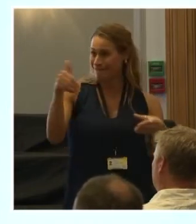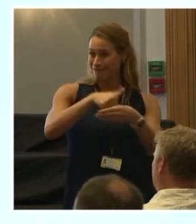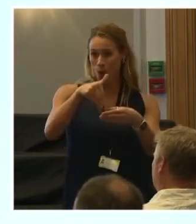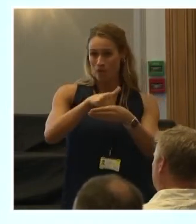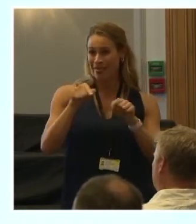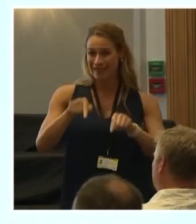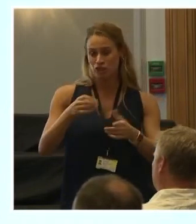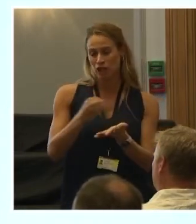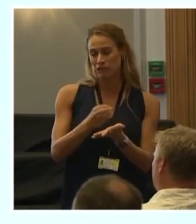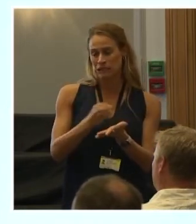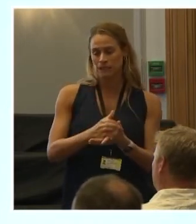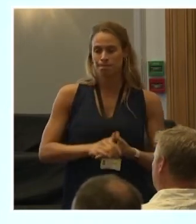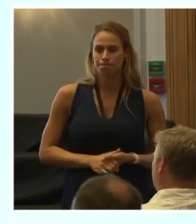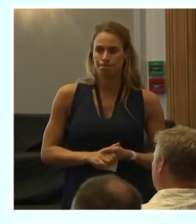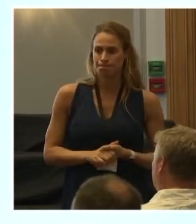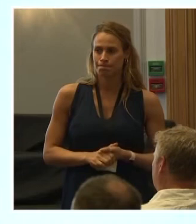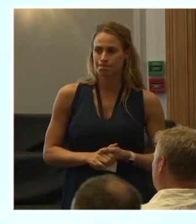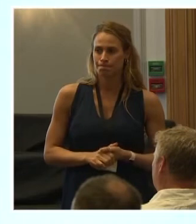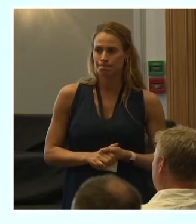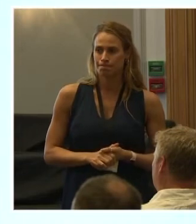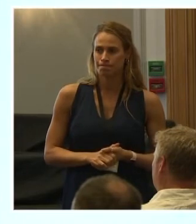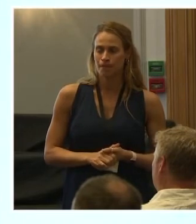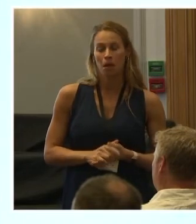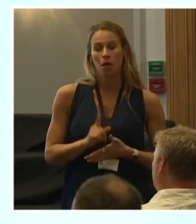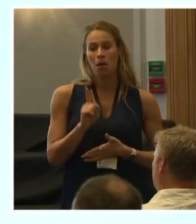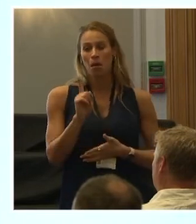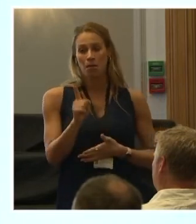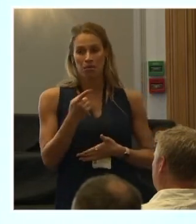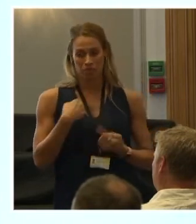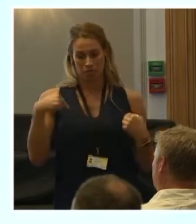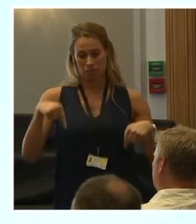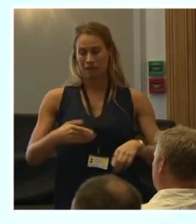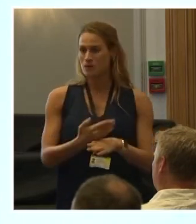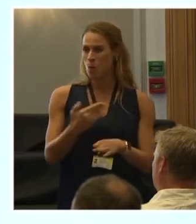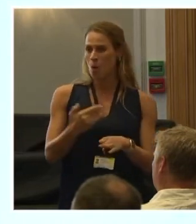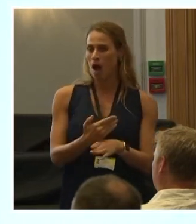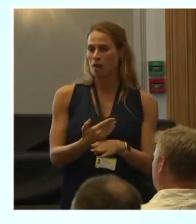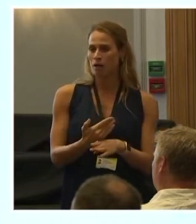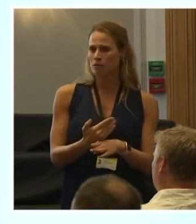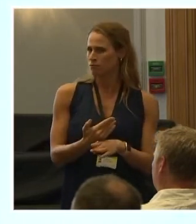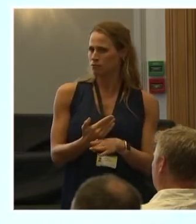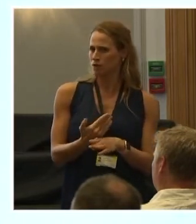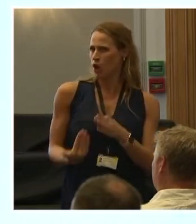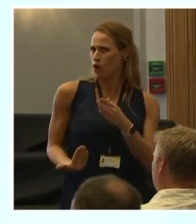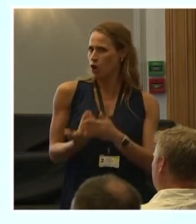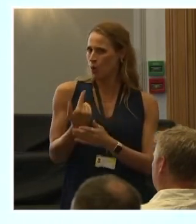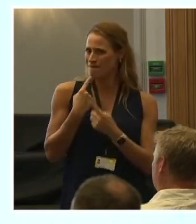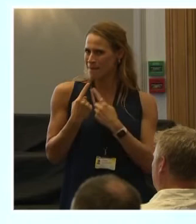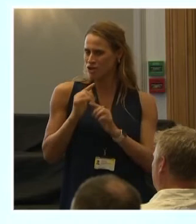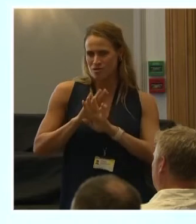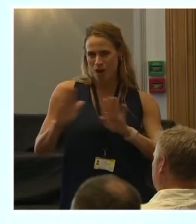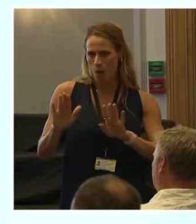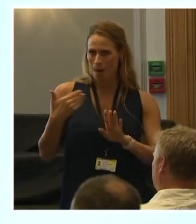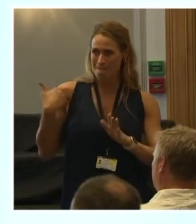charity. And even then, the work that Retina is involved in is not all new to me, as I've been fighting for progress